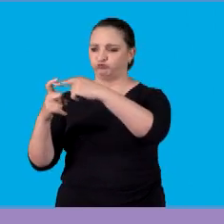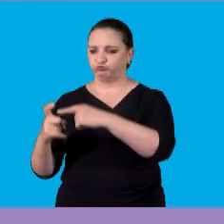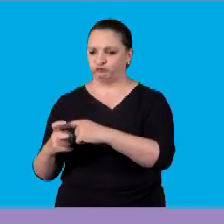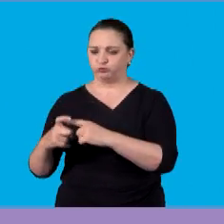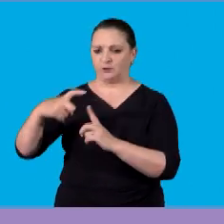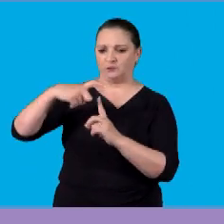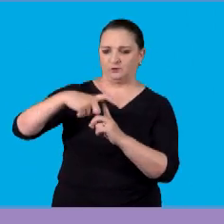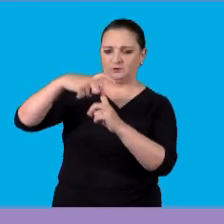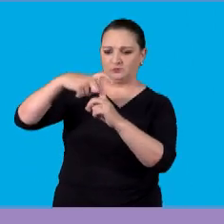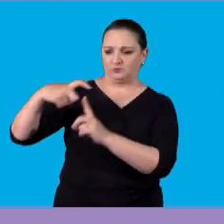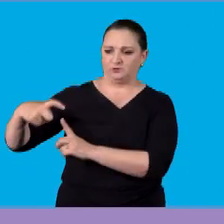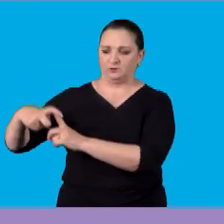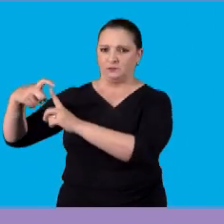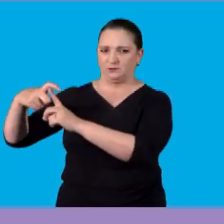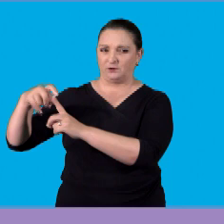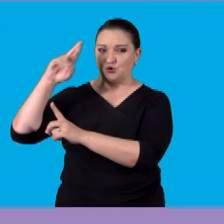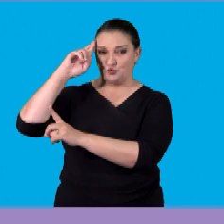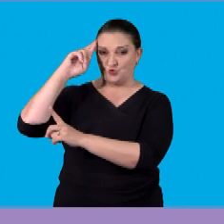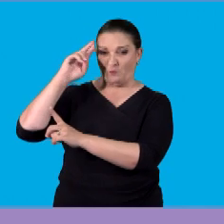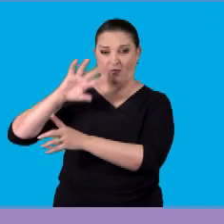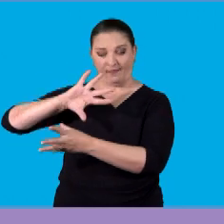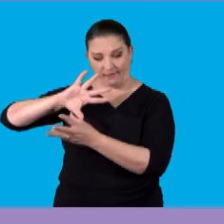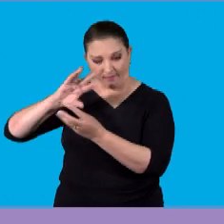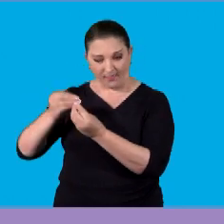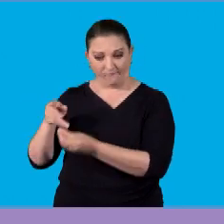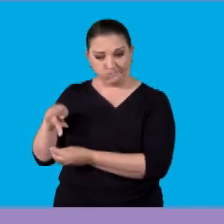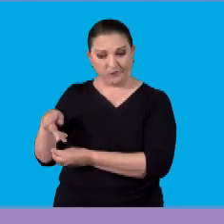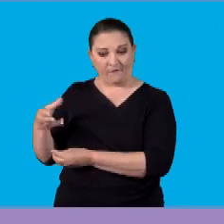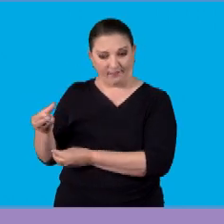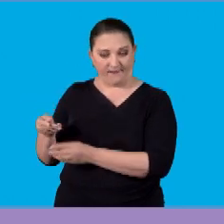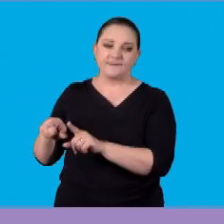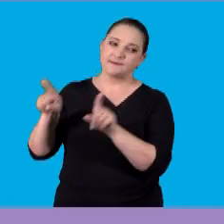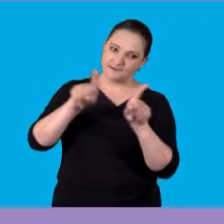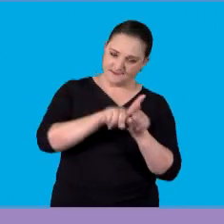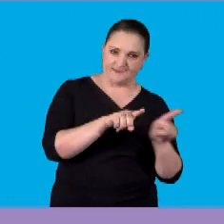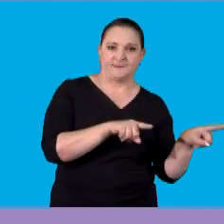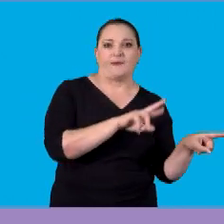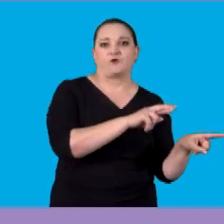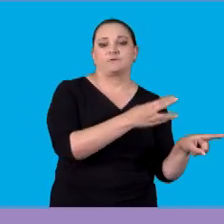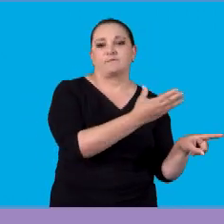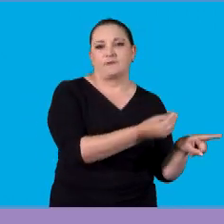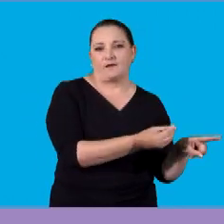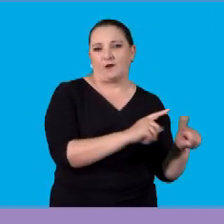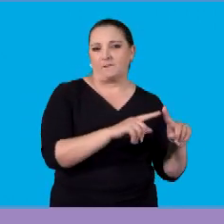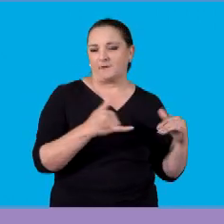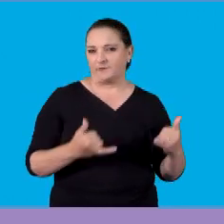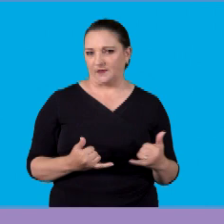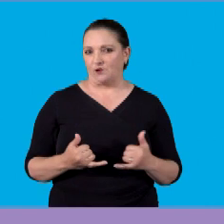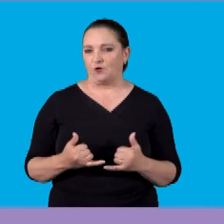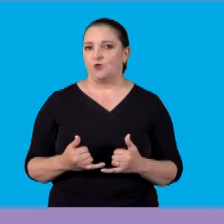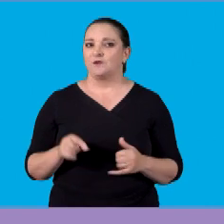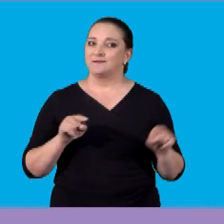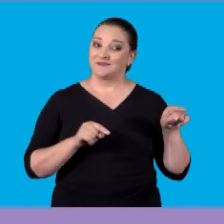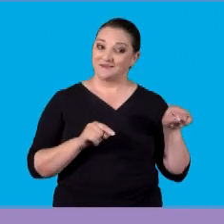the properties that a parallelogram has, a rectangle will also have. So let's also look at the sides of